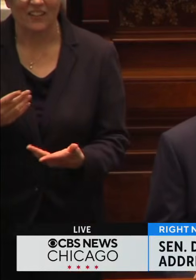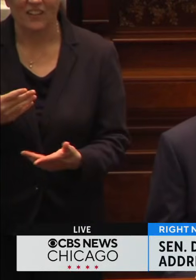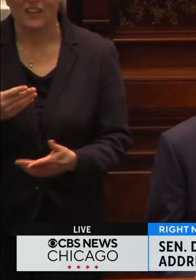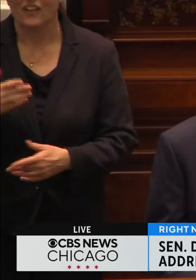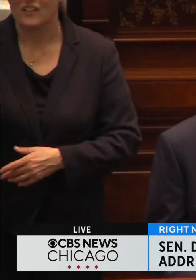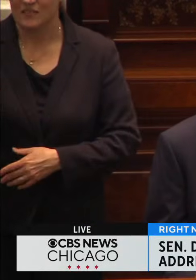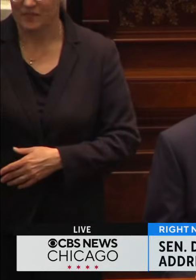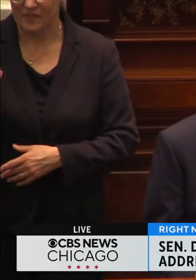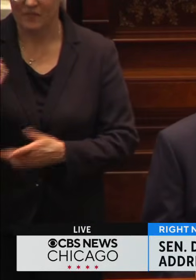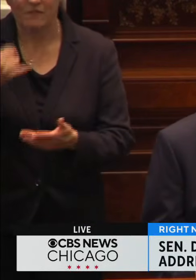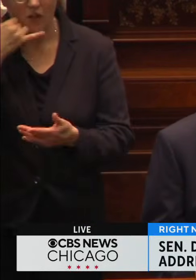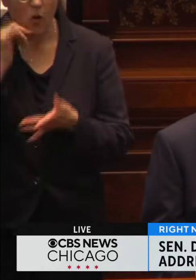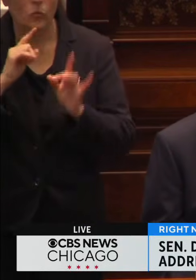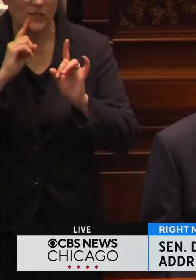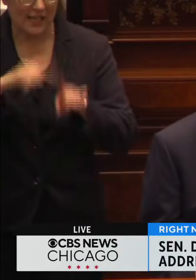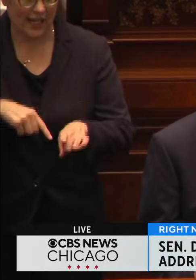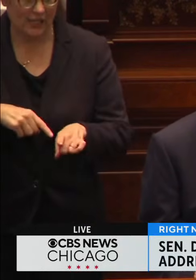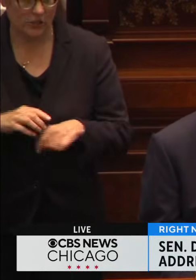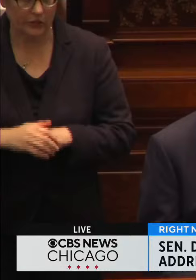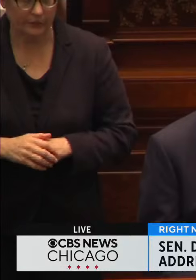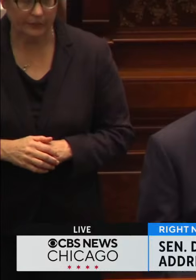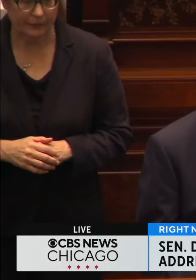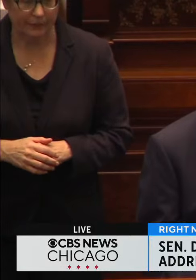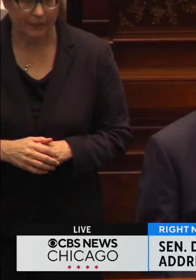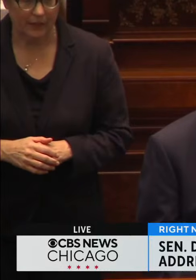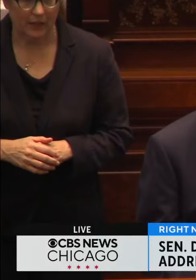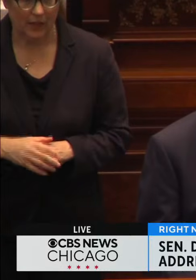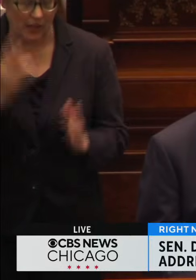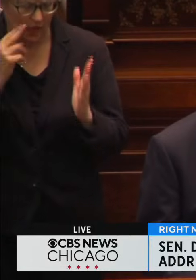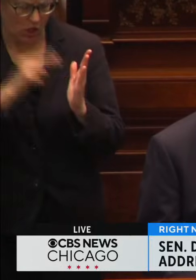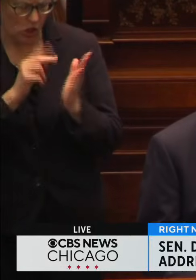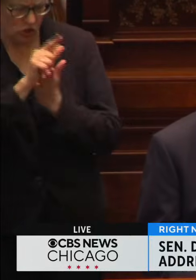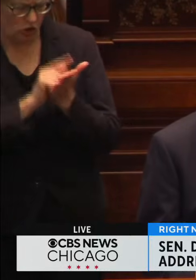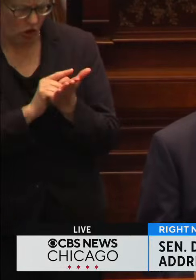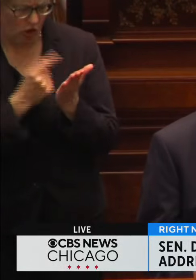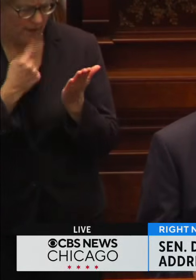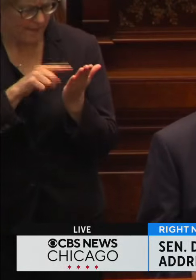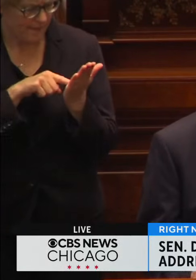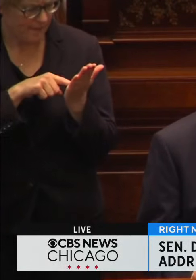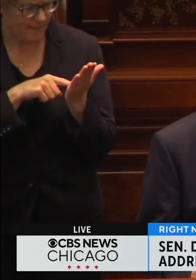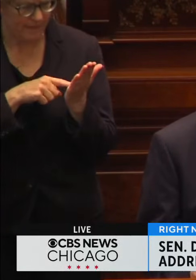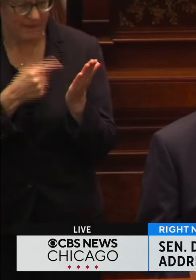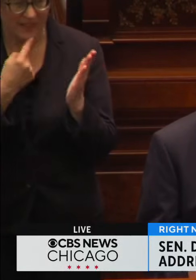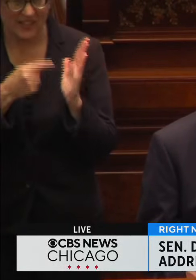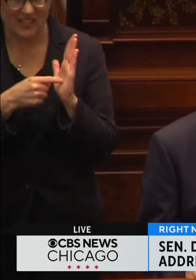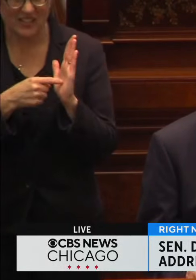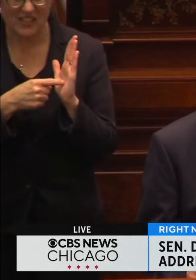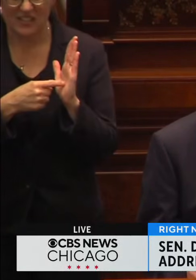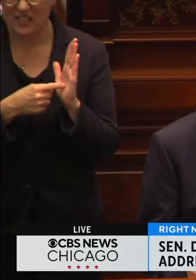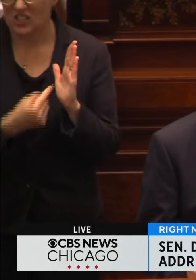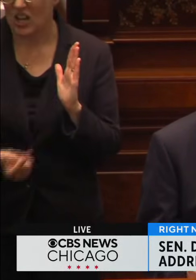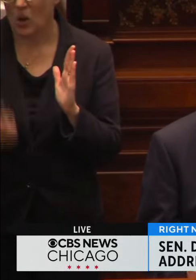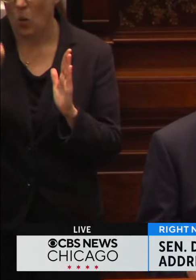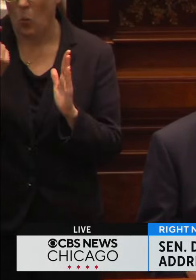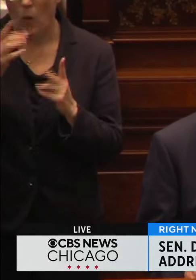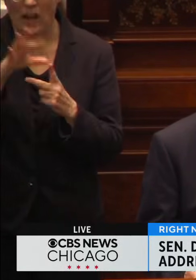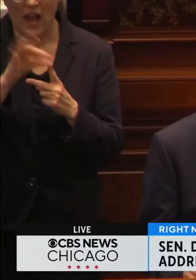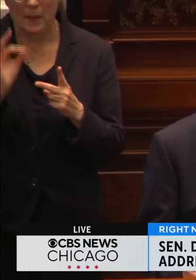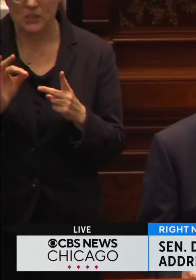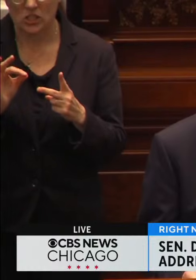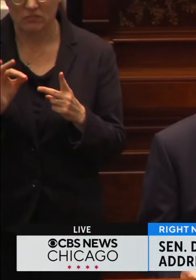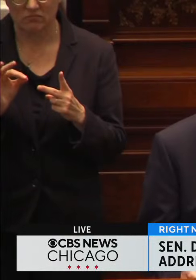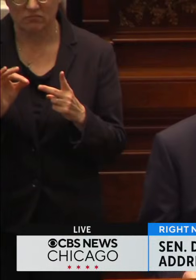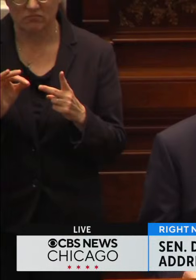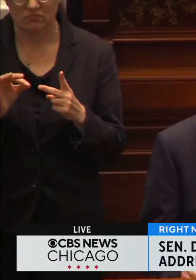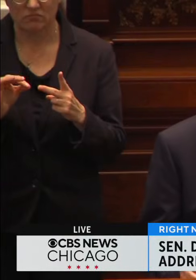Duque. We quickly looked at the law, and the law was clear. This young girl had one option, and that was to leave